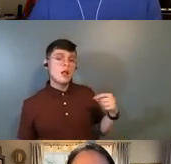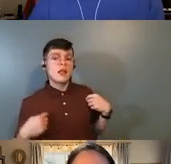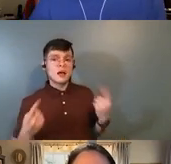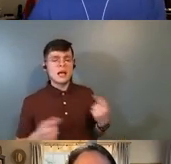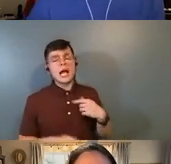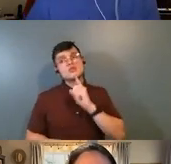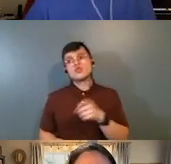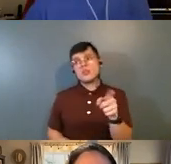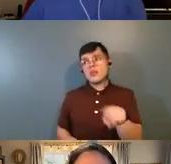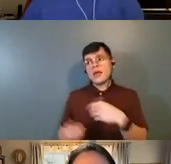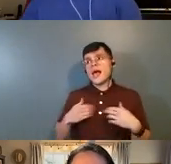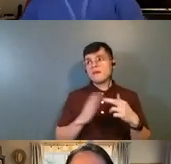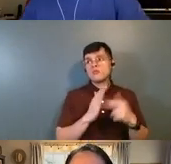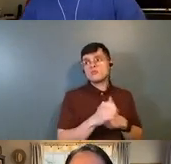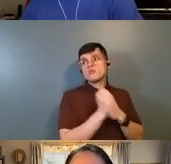do.